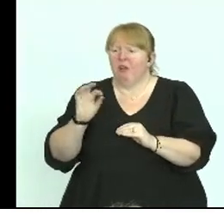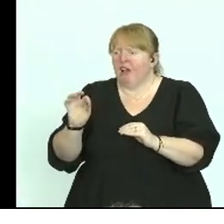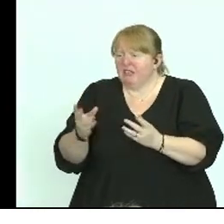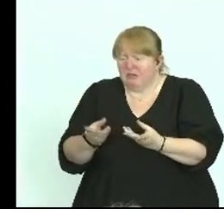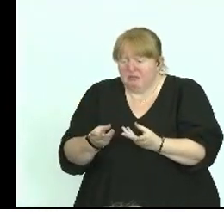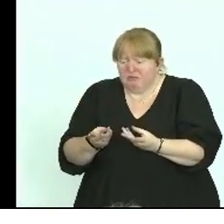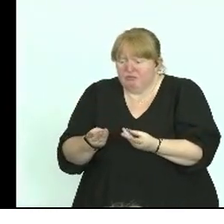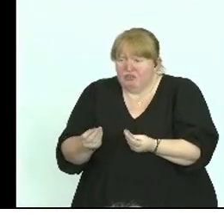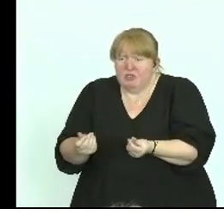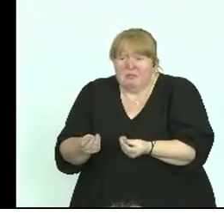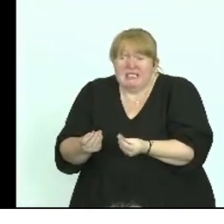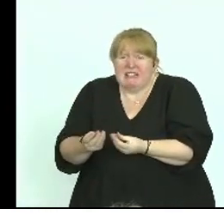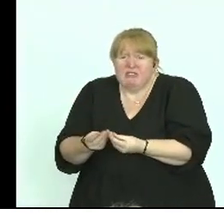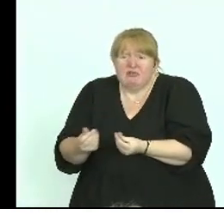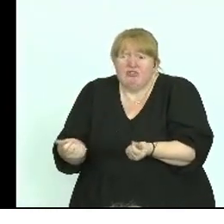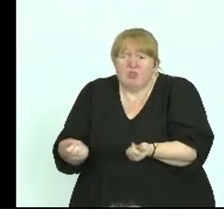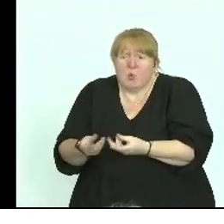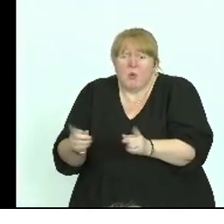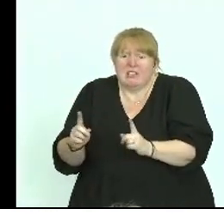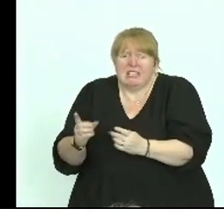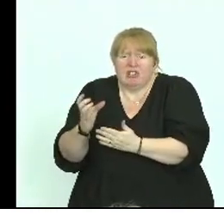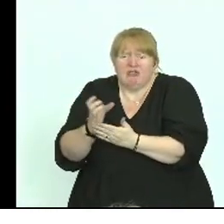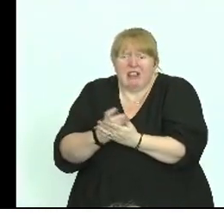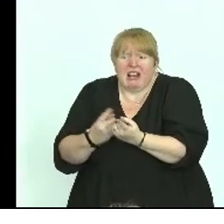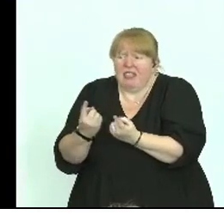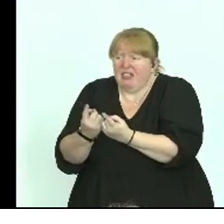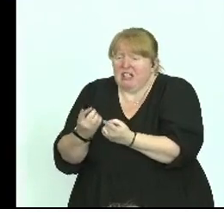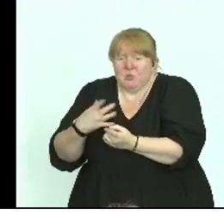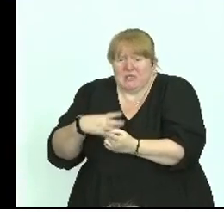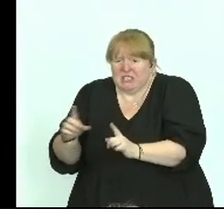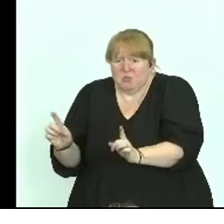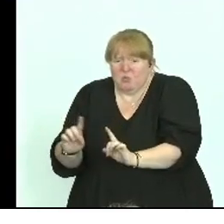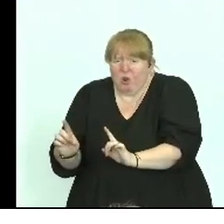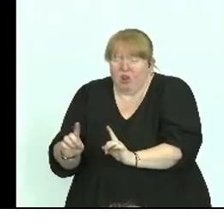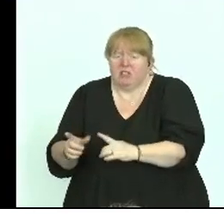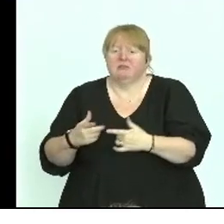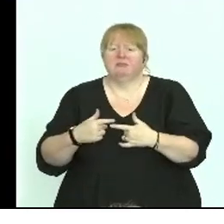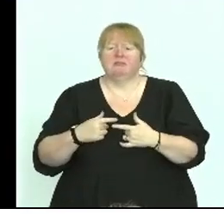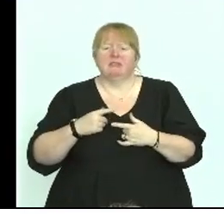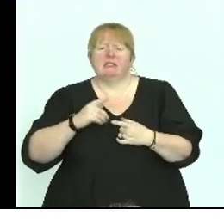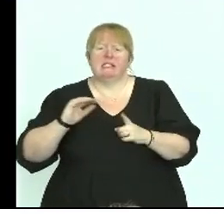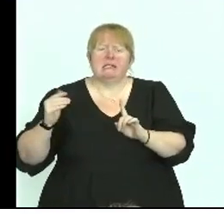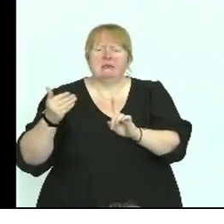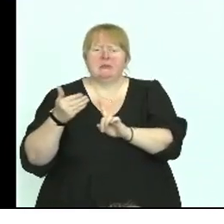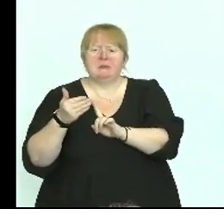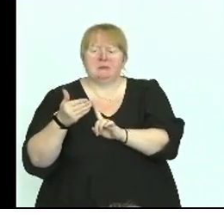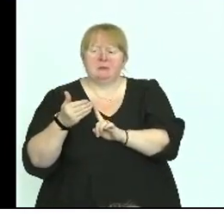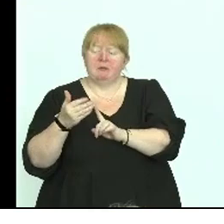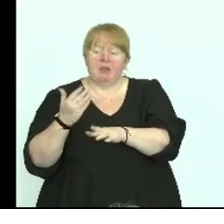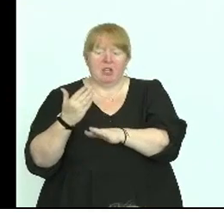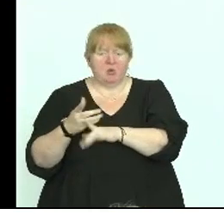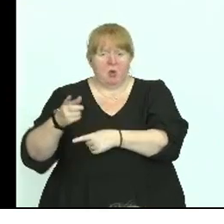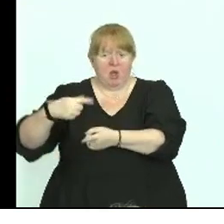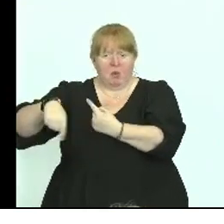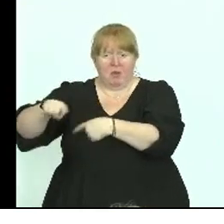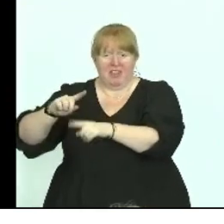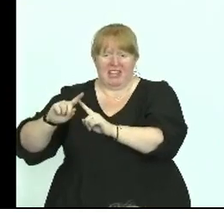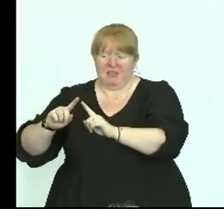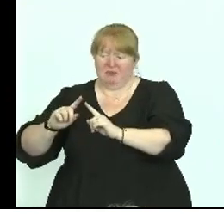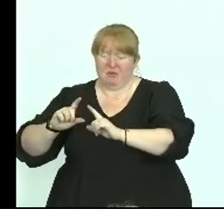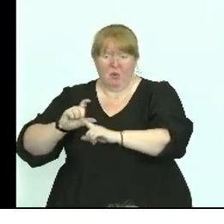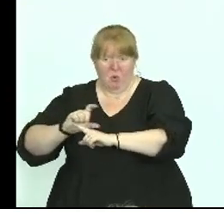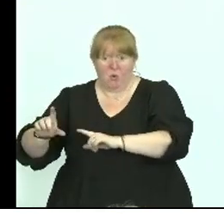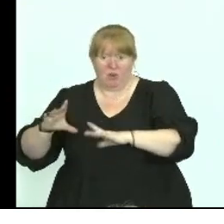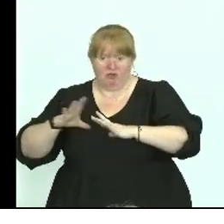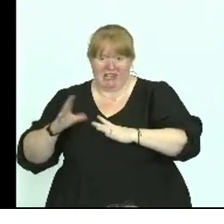need? Resources, curricular items. Our intention is really to work with faculty in courses they're